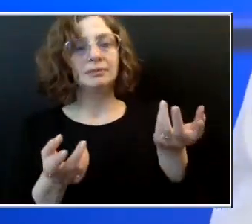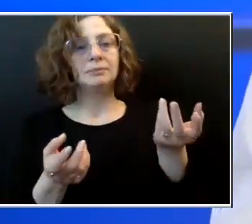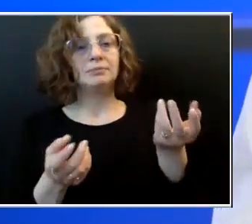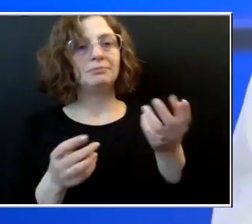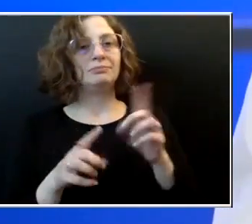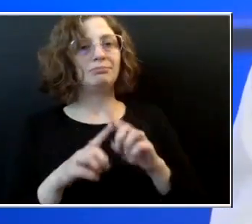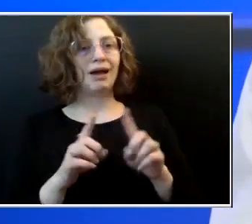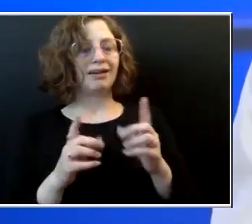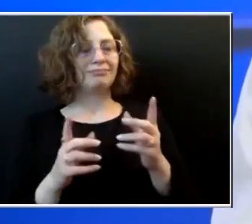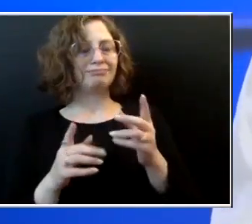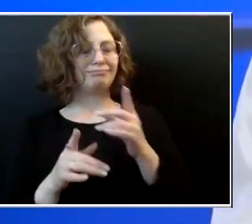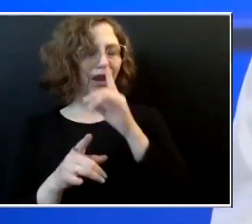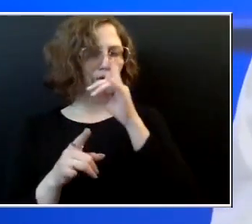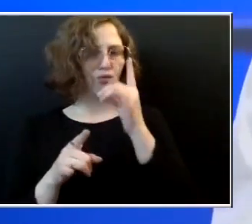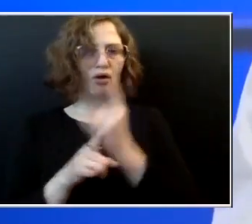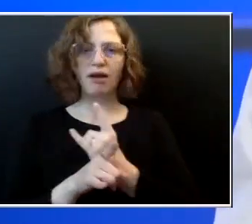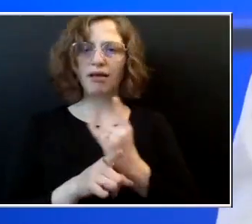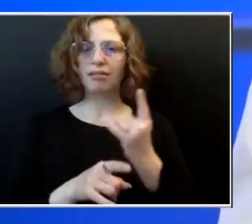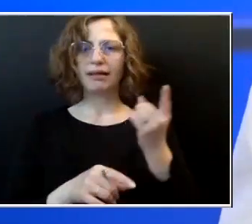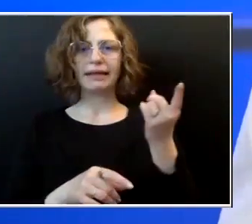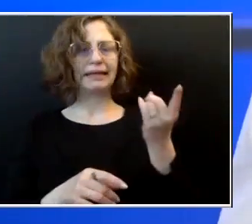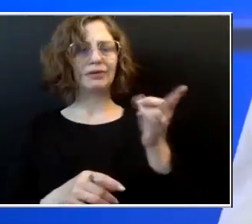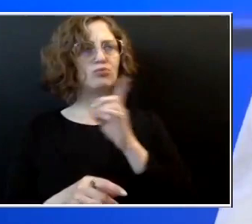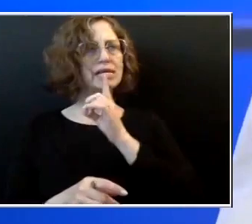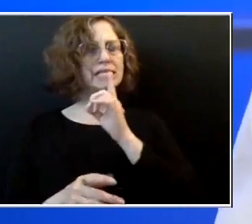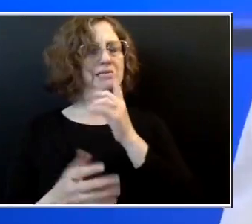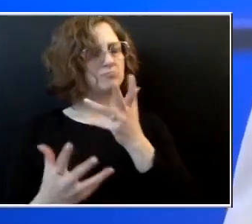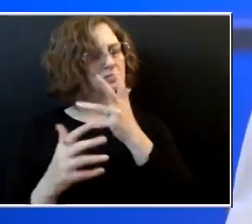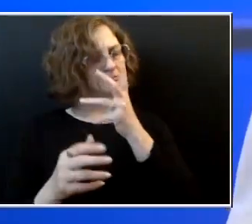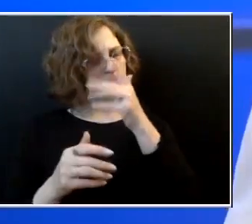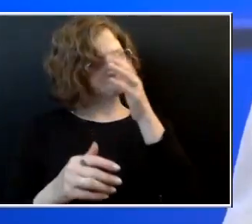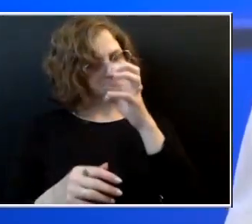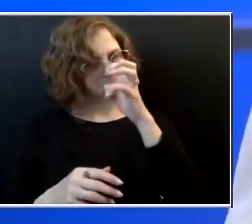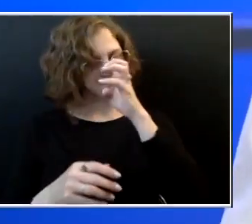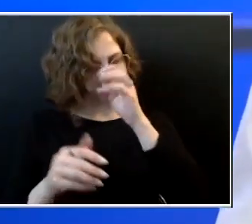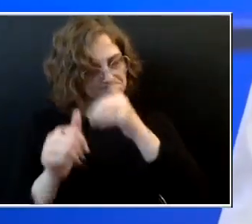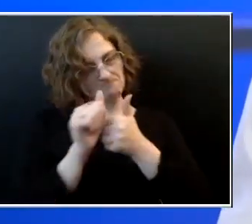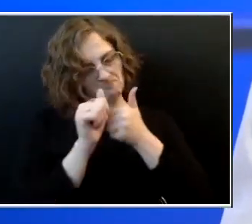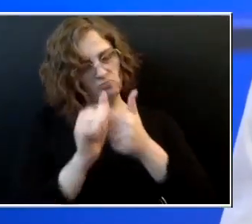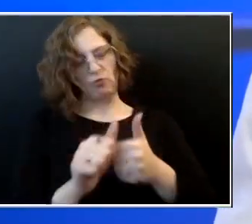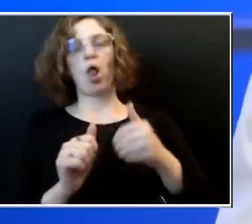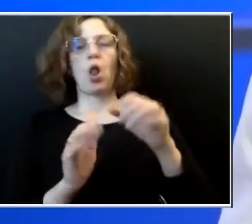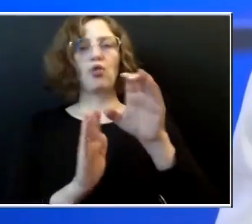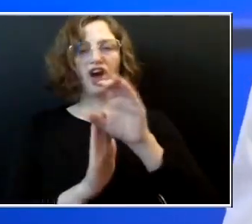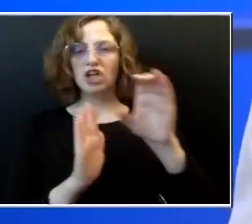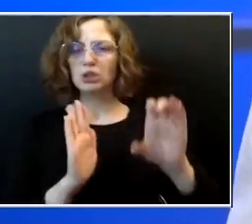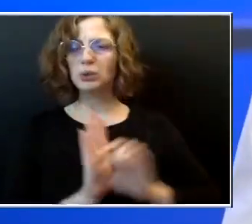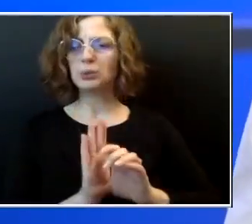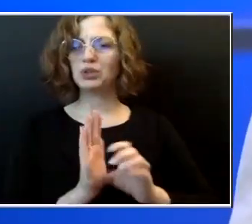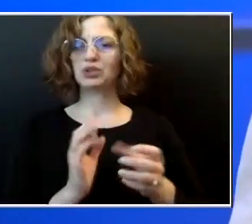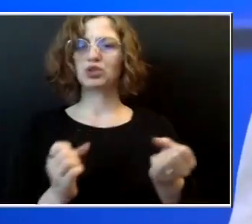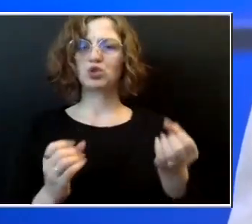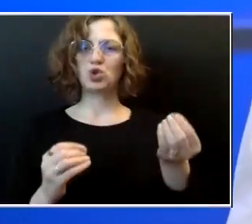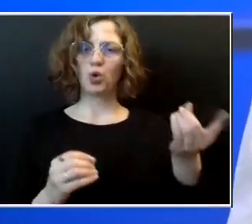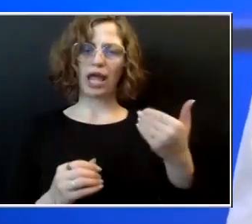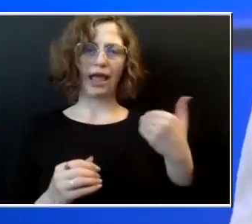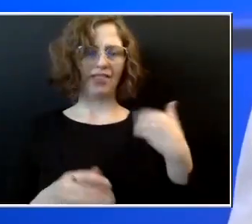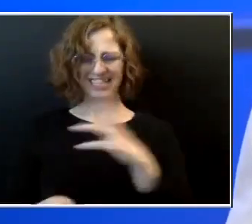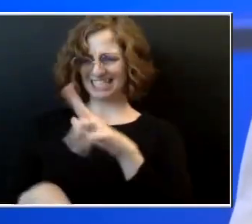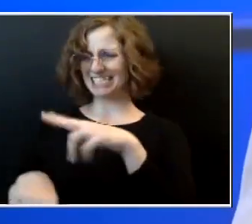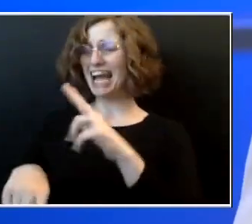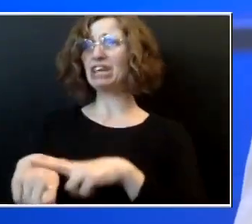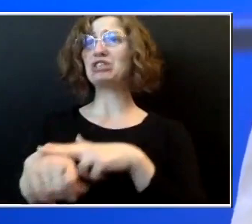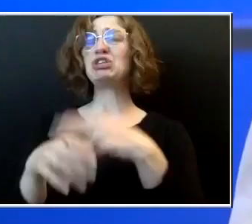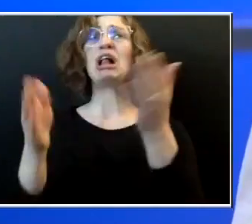order and the words of the Constitution. So he had these national cry for a day of prayer, and he said,